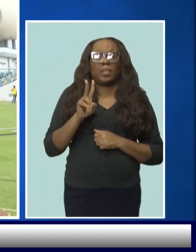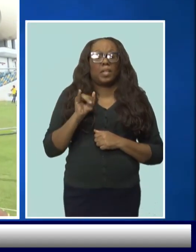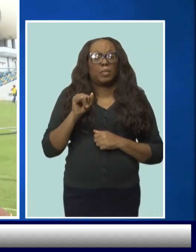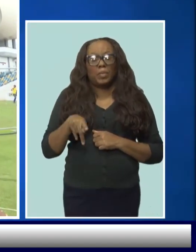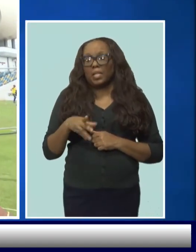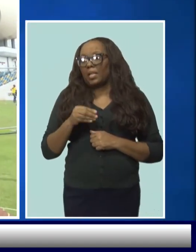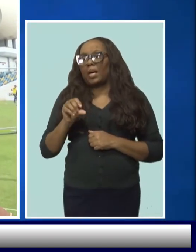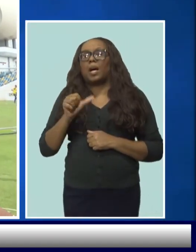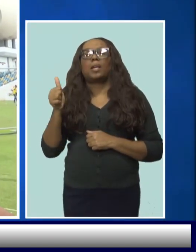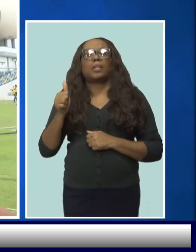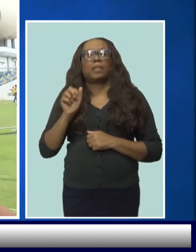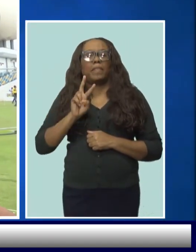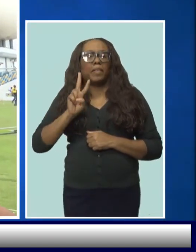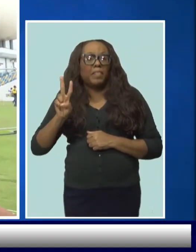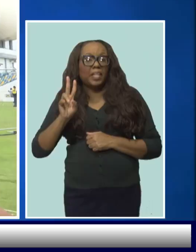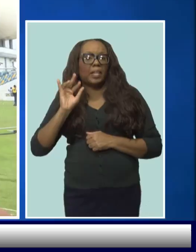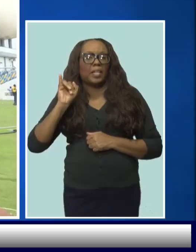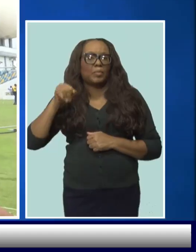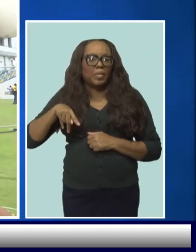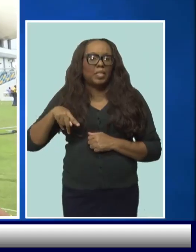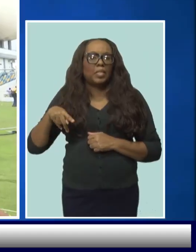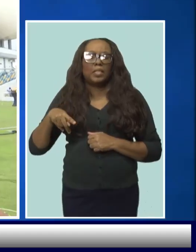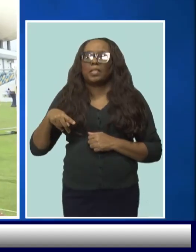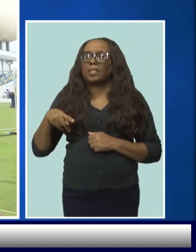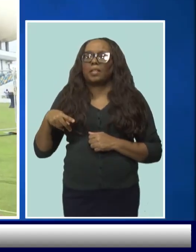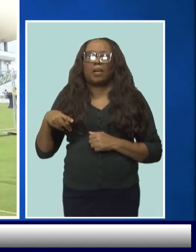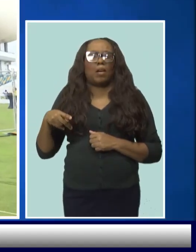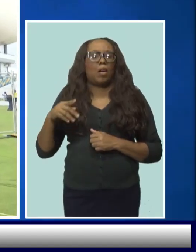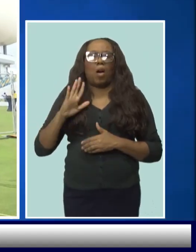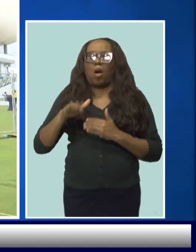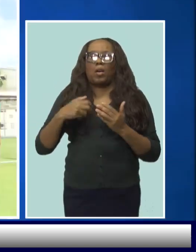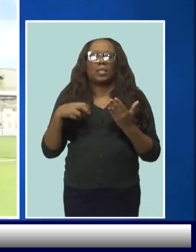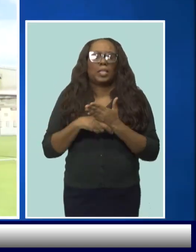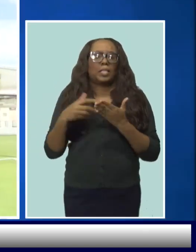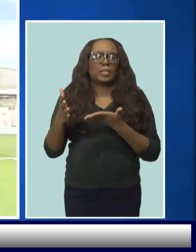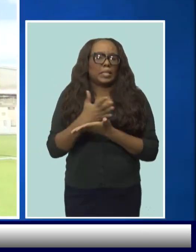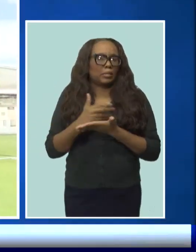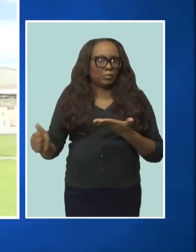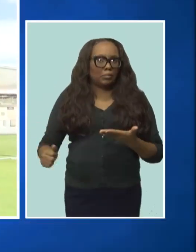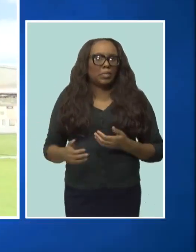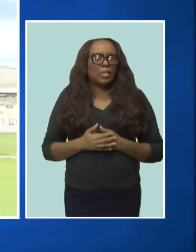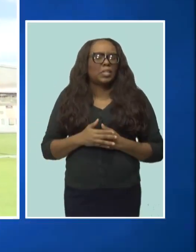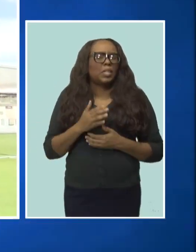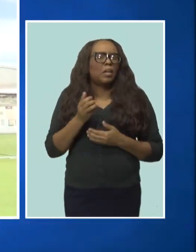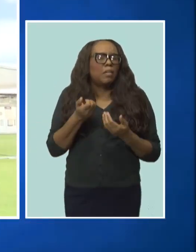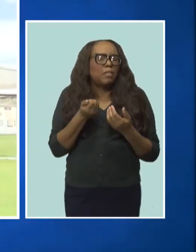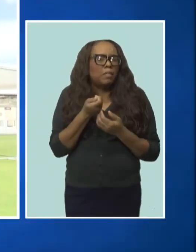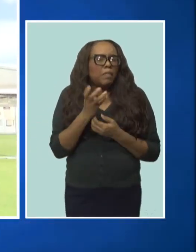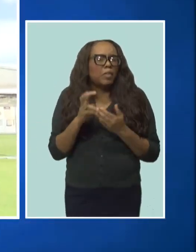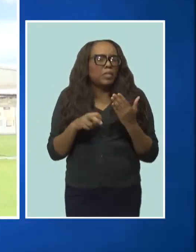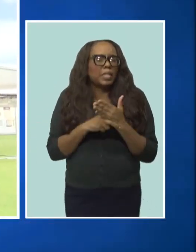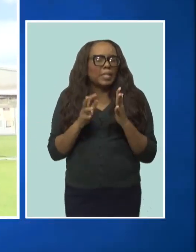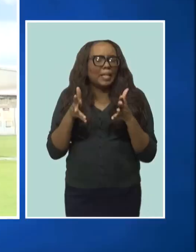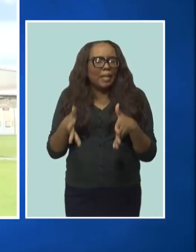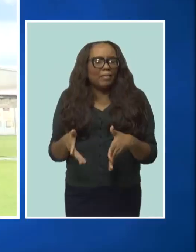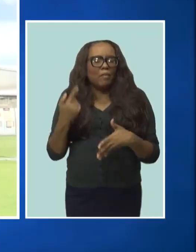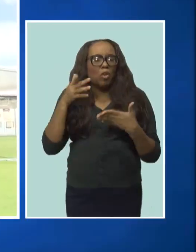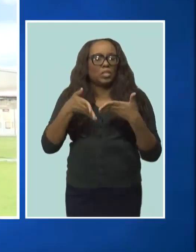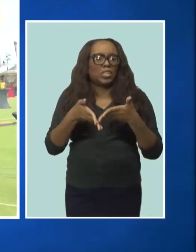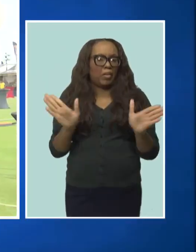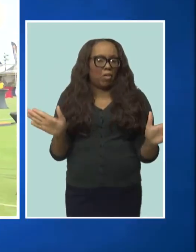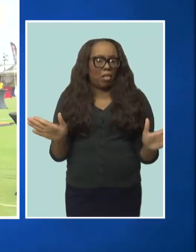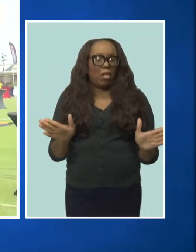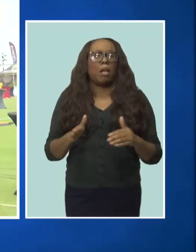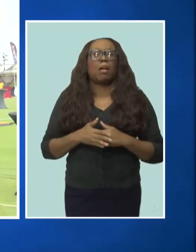sold out. General, we still got a few tickets for general, that's it. Everything on track. We should be completely within